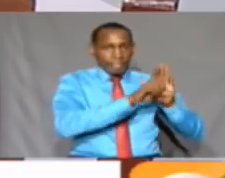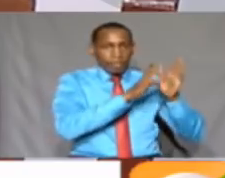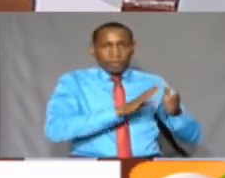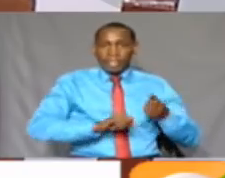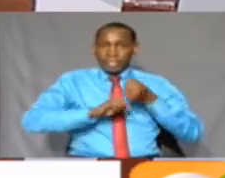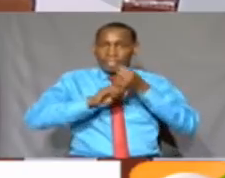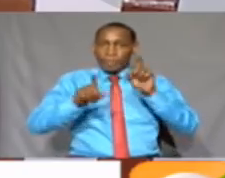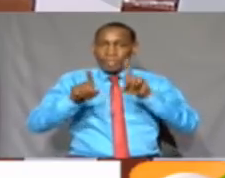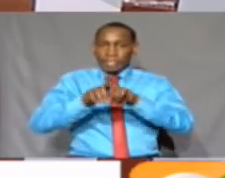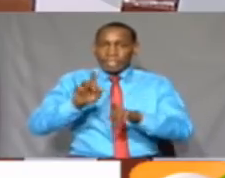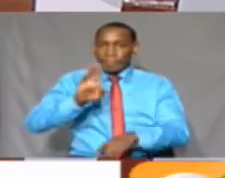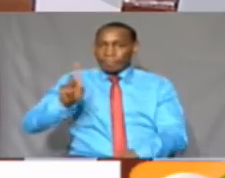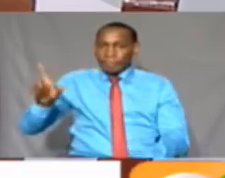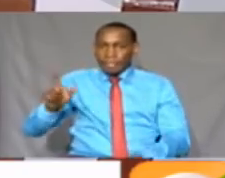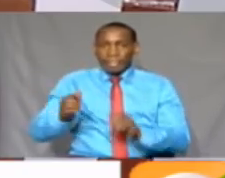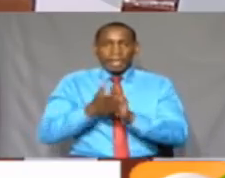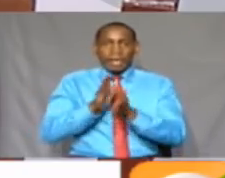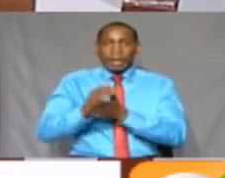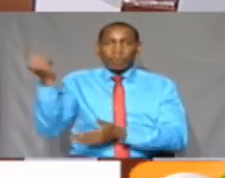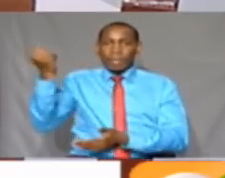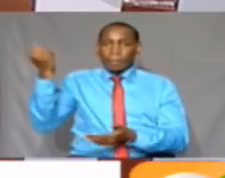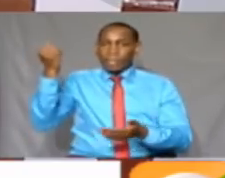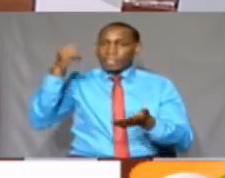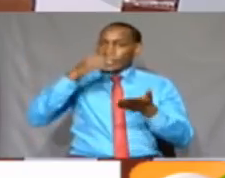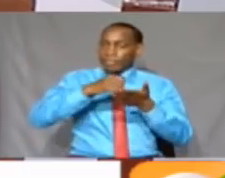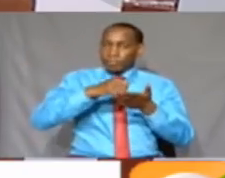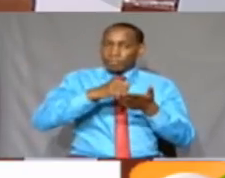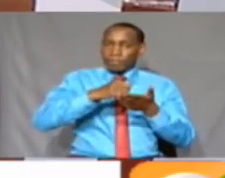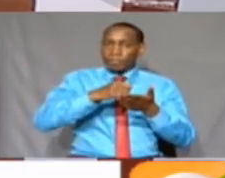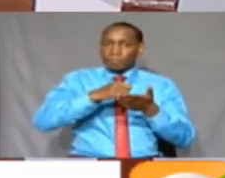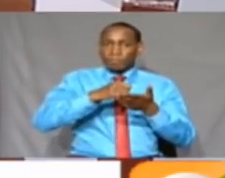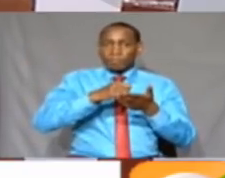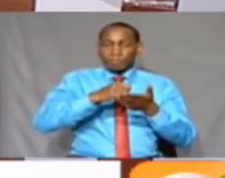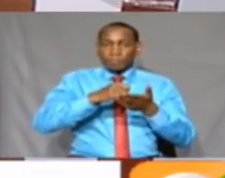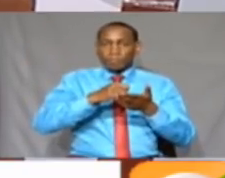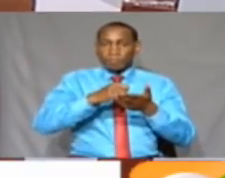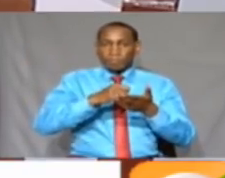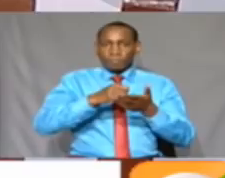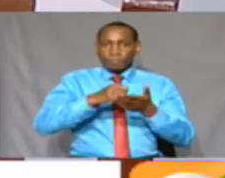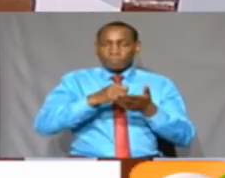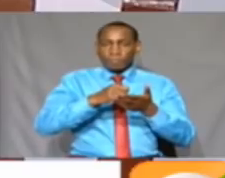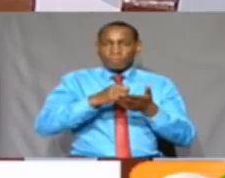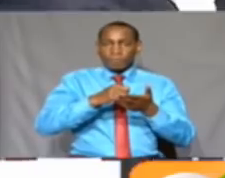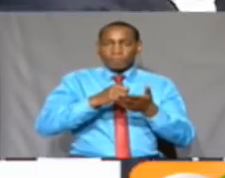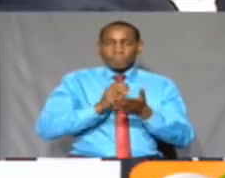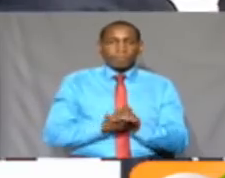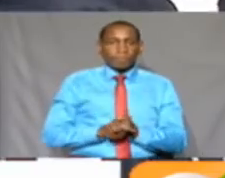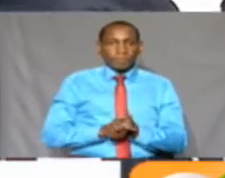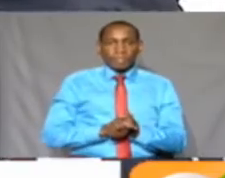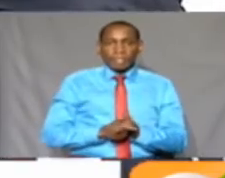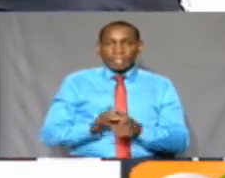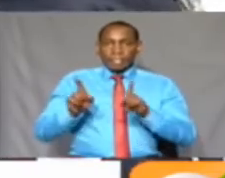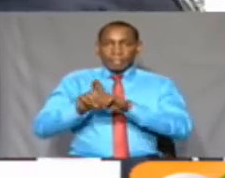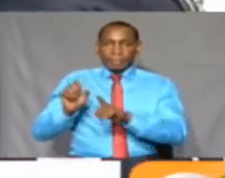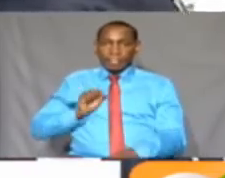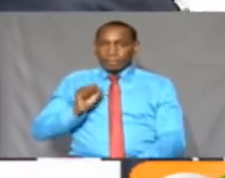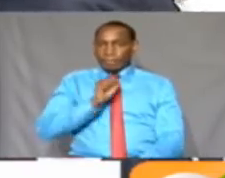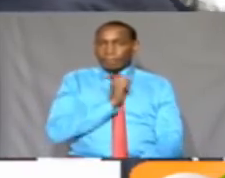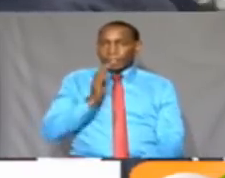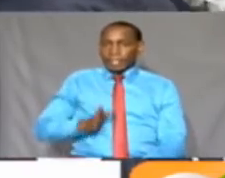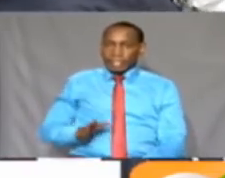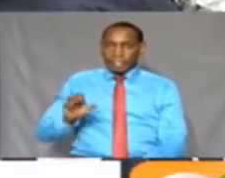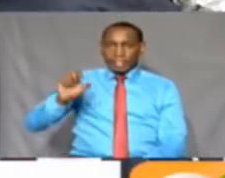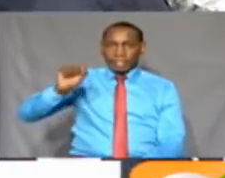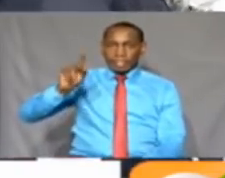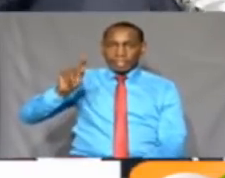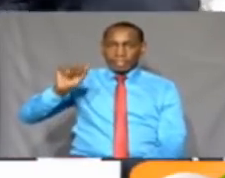Hmm. It's nothing to do with the politics. This I can tell you for a fact. Yeah. It's just poorly crafted. I think Senator Sakaja put it best last week here on the